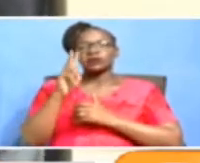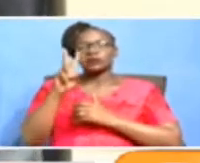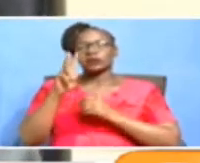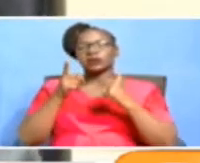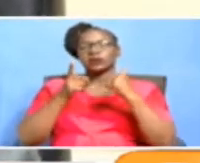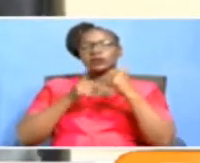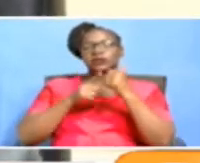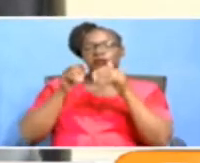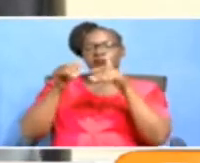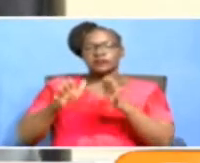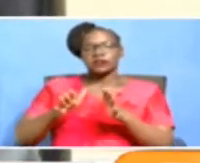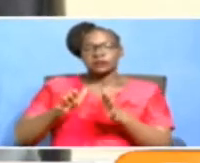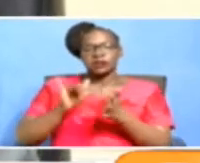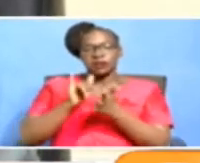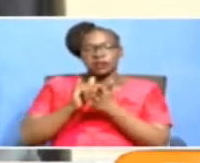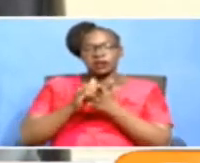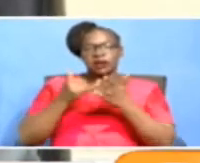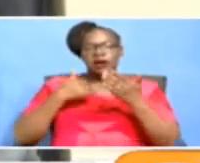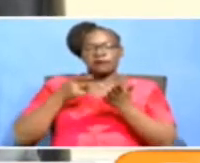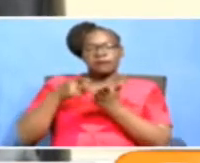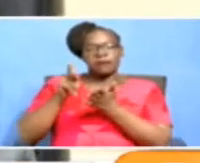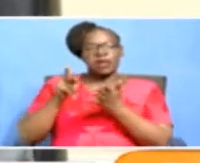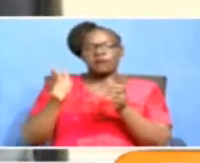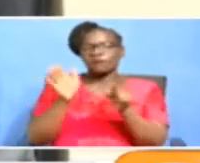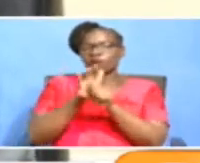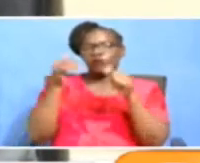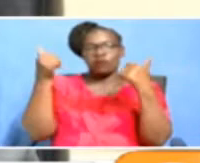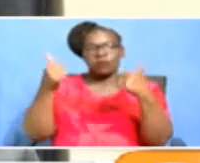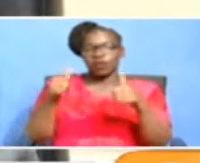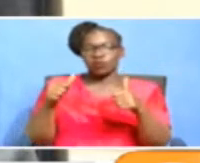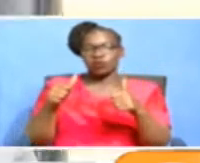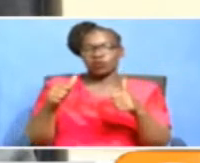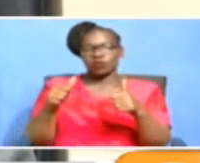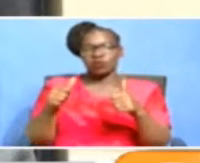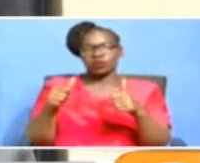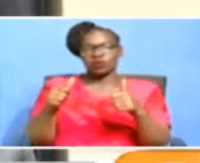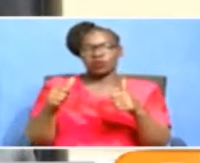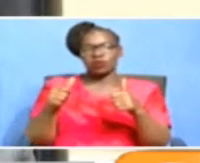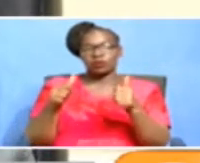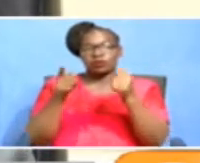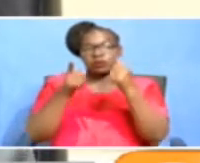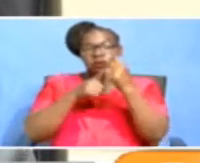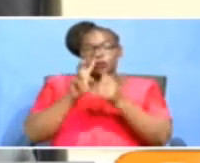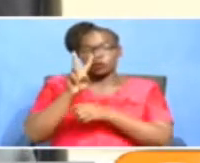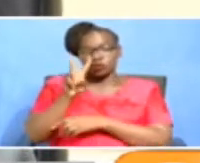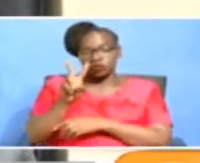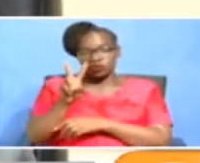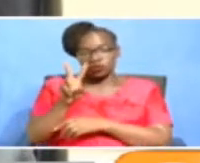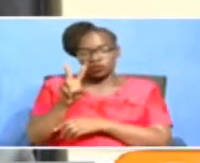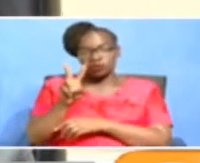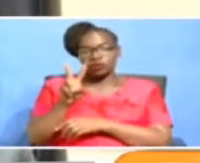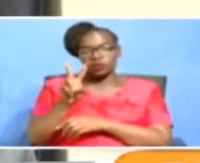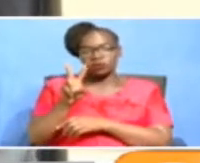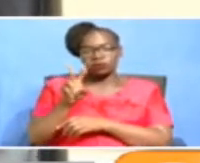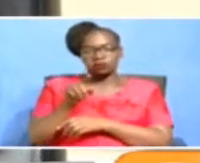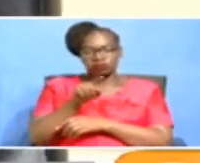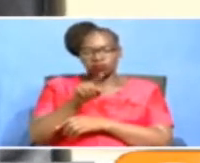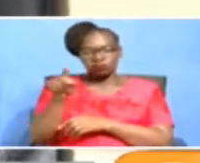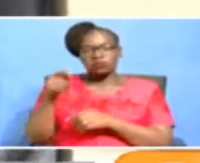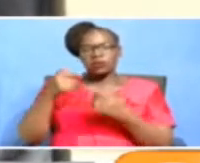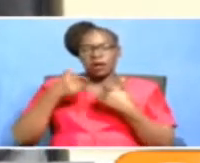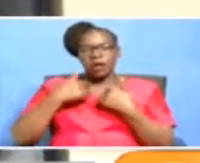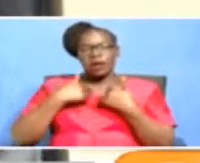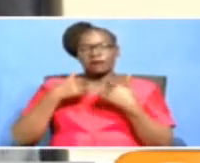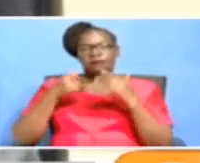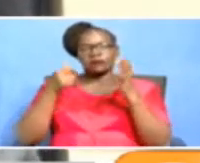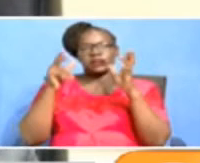farmers that have not been fully paid, 62 have been found to have